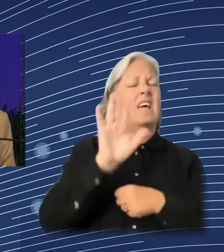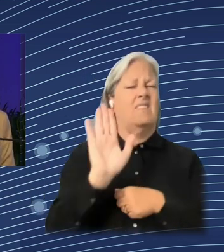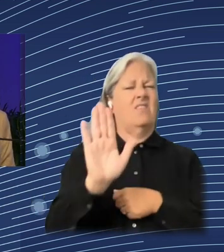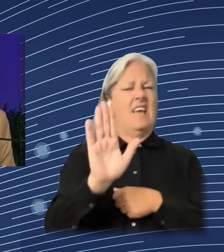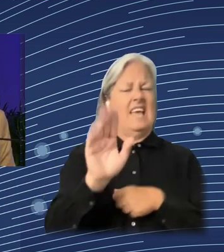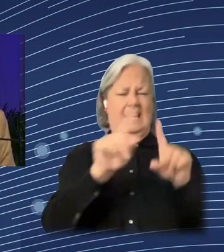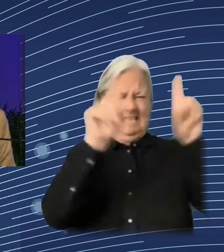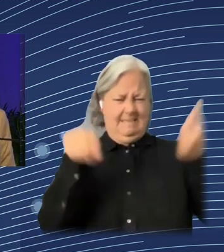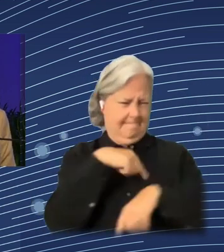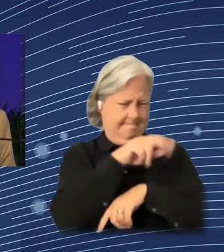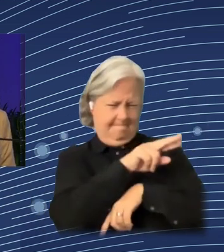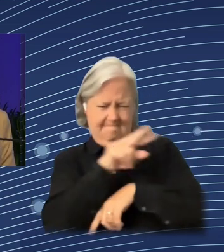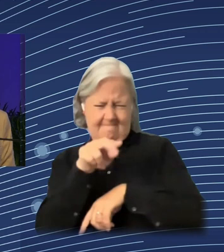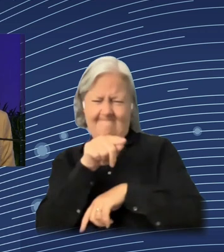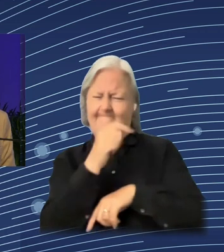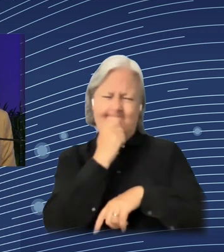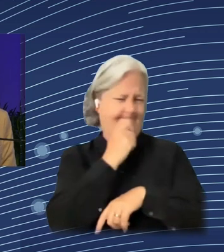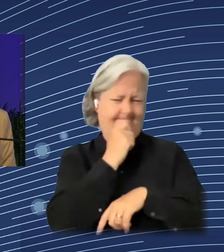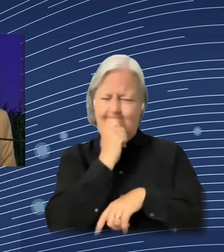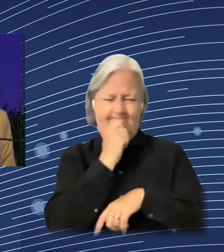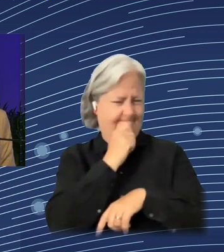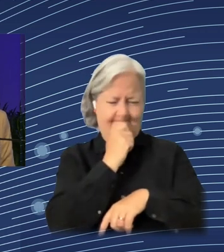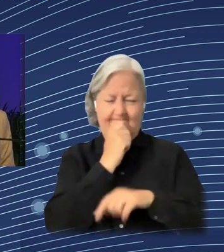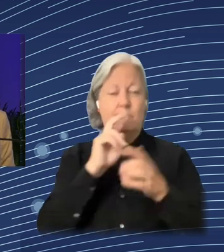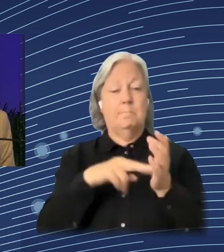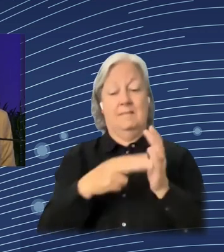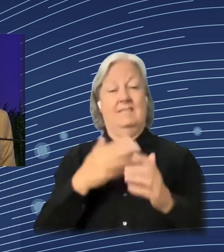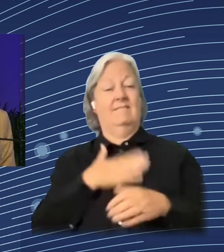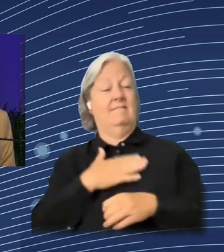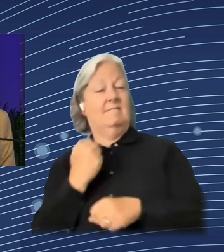analysis system where our operators can select